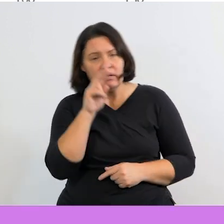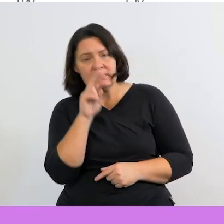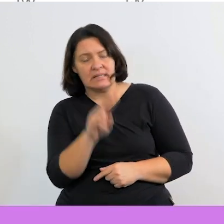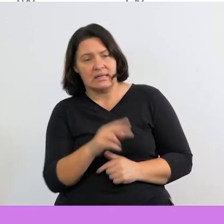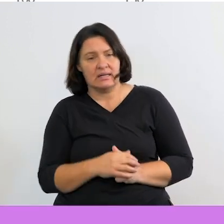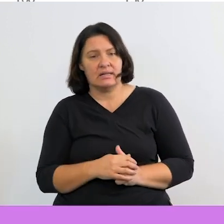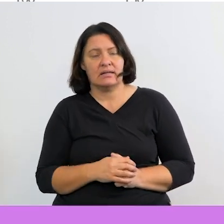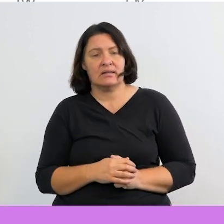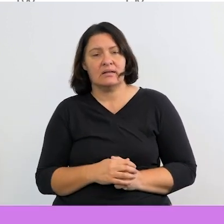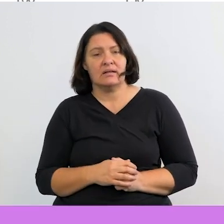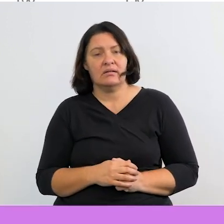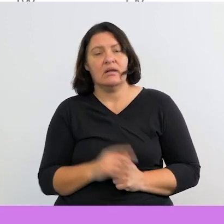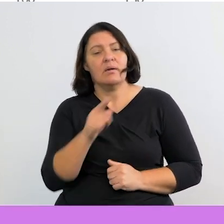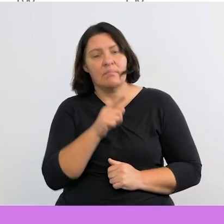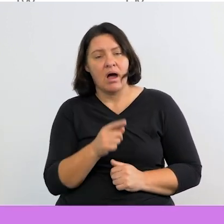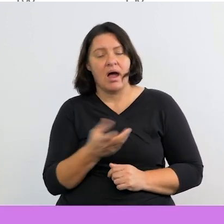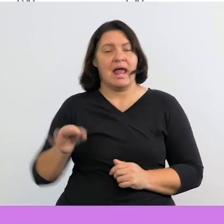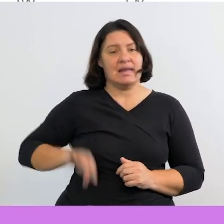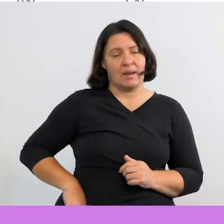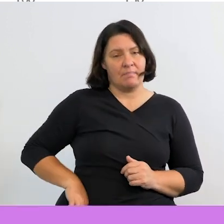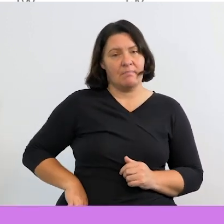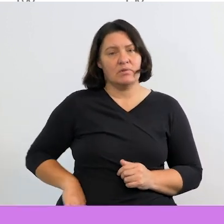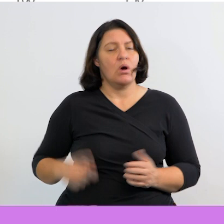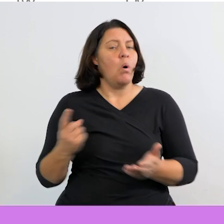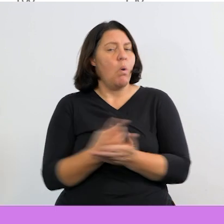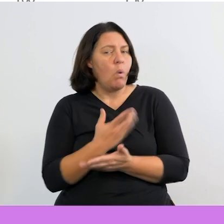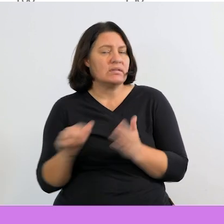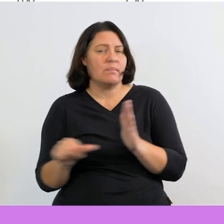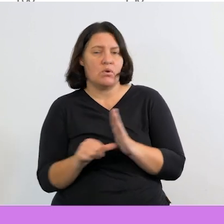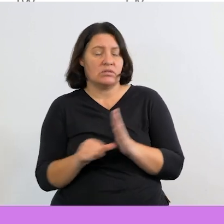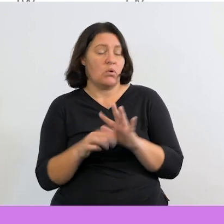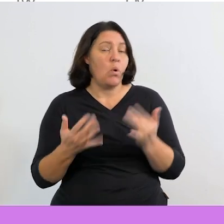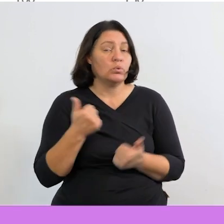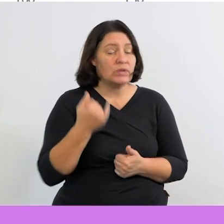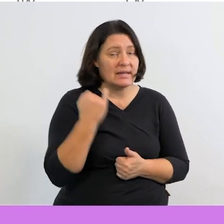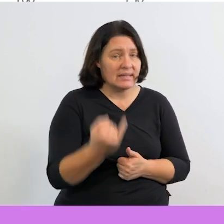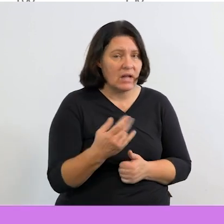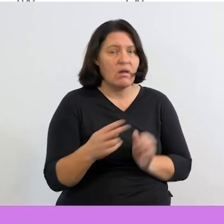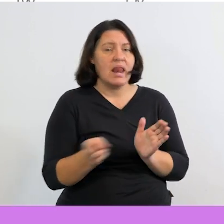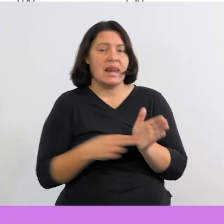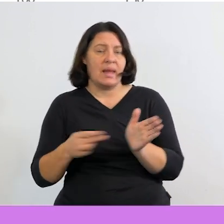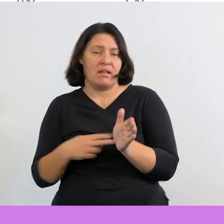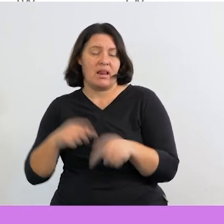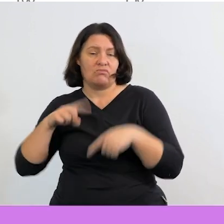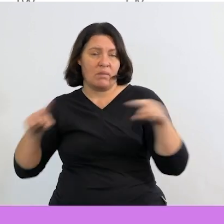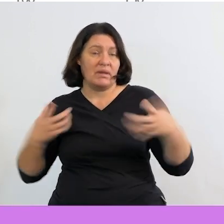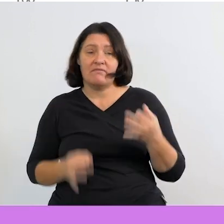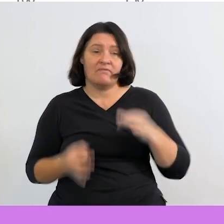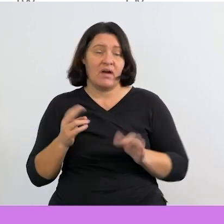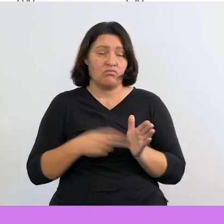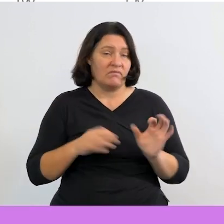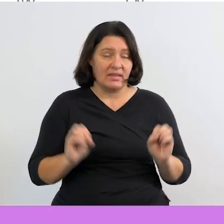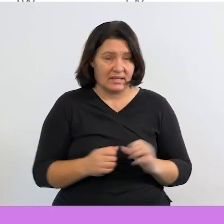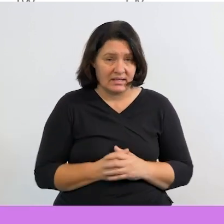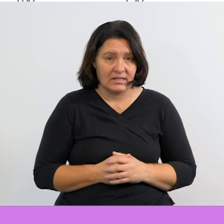can see here, this will be my income, and it's always important, a good idea to go and label the graph if it's not